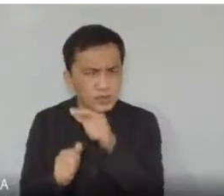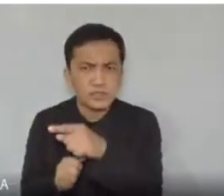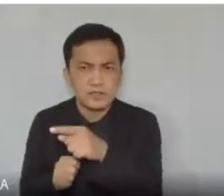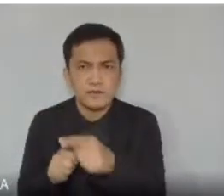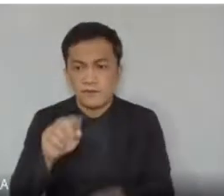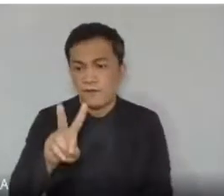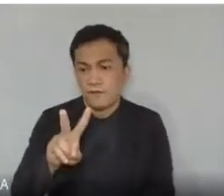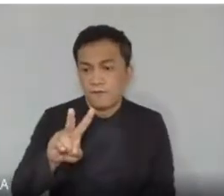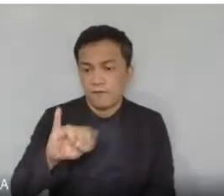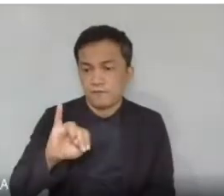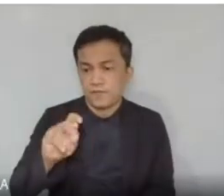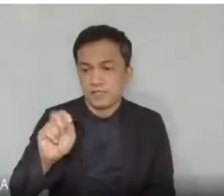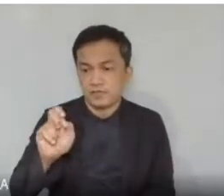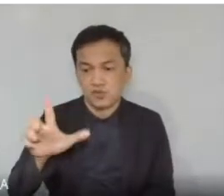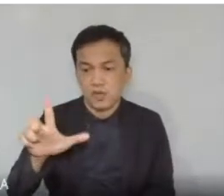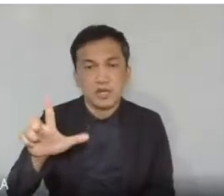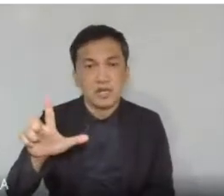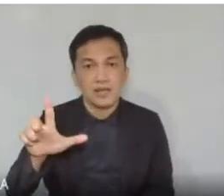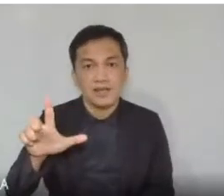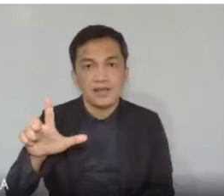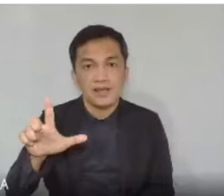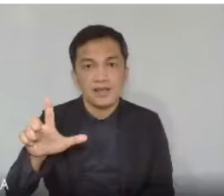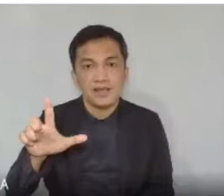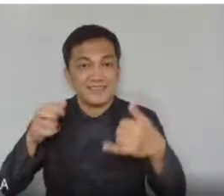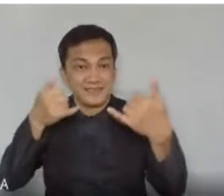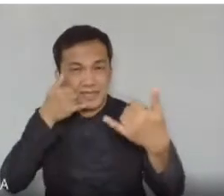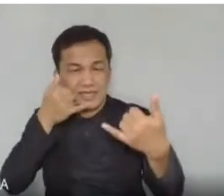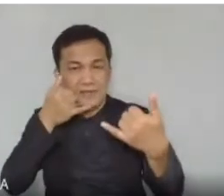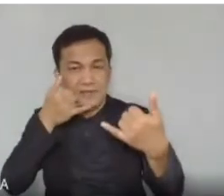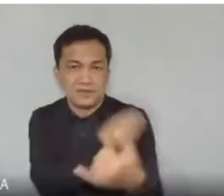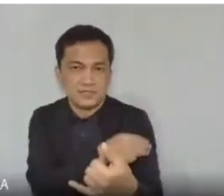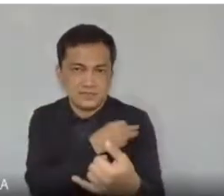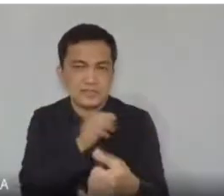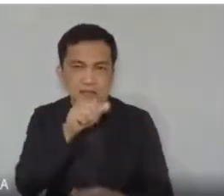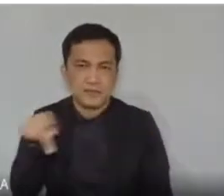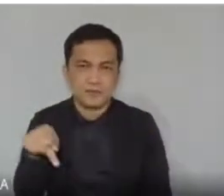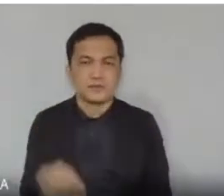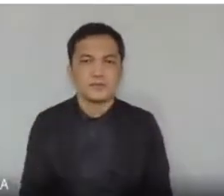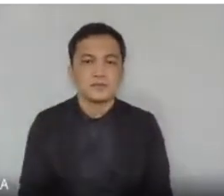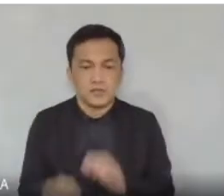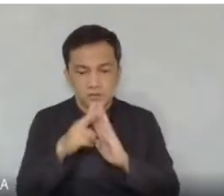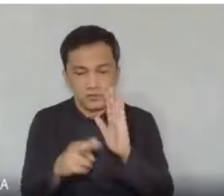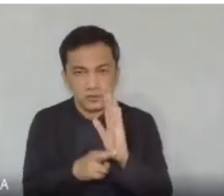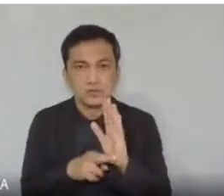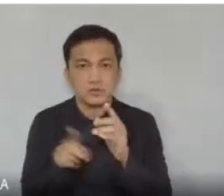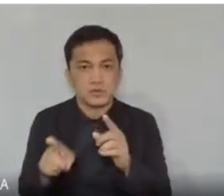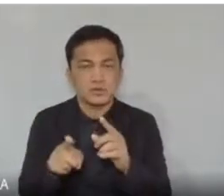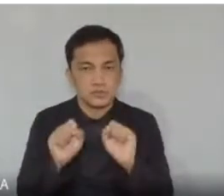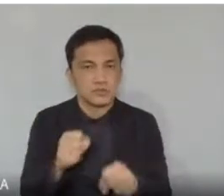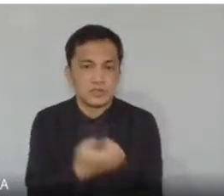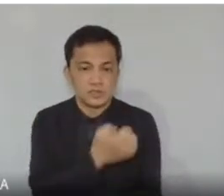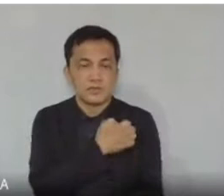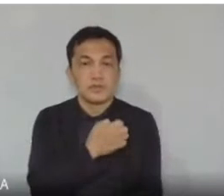providers. So we have to make sure that our lawmakers provide us an enabling laws so